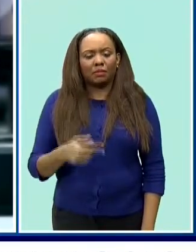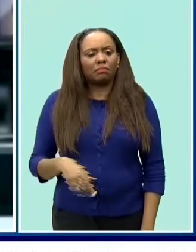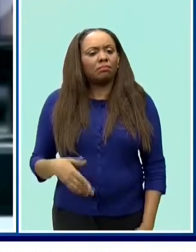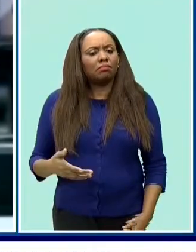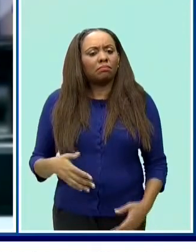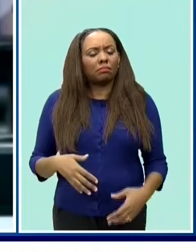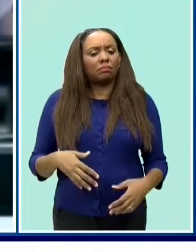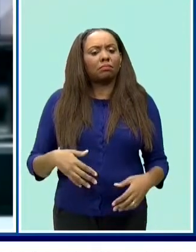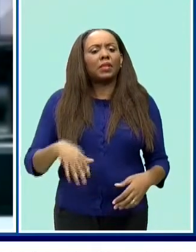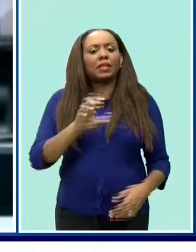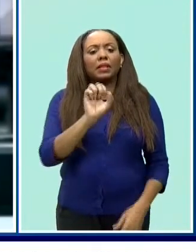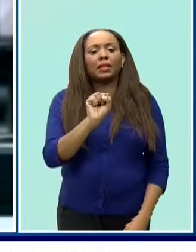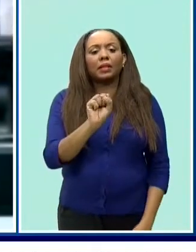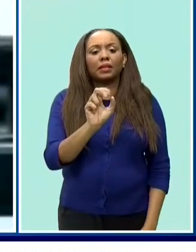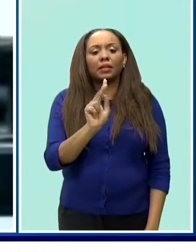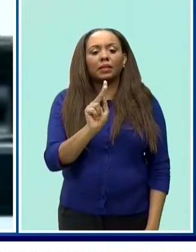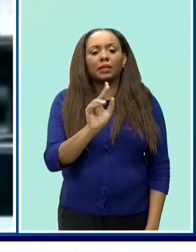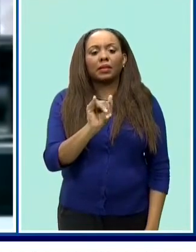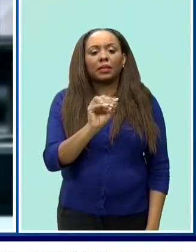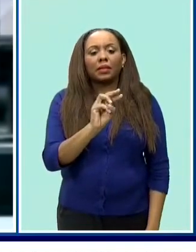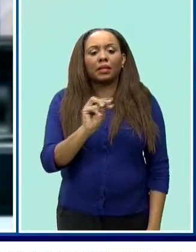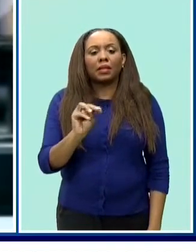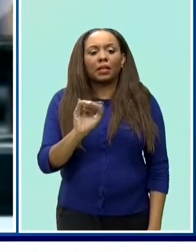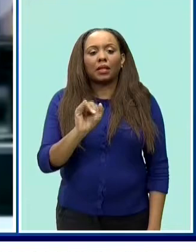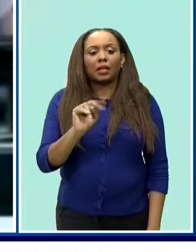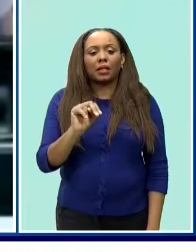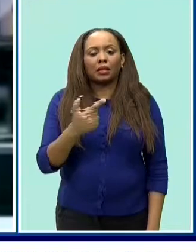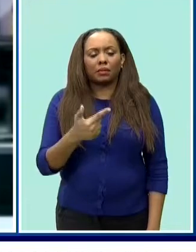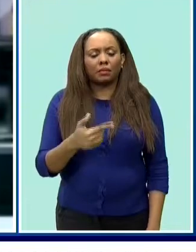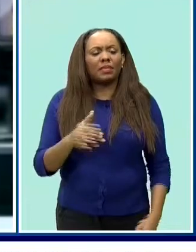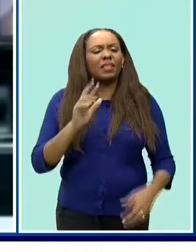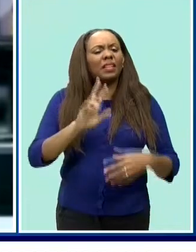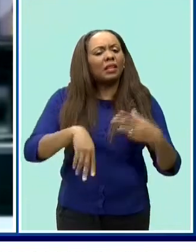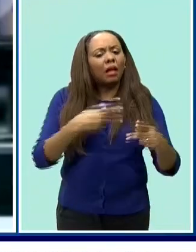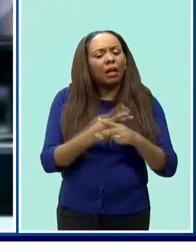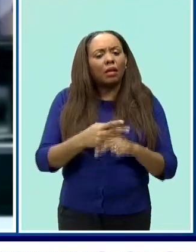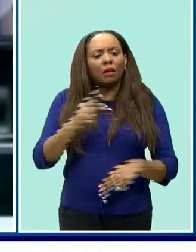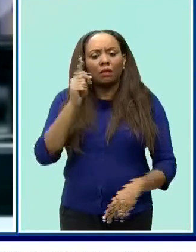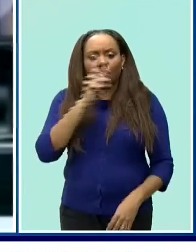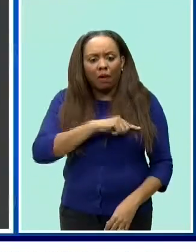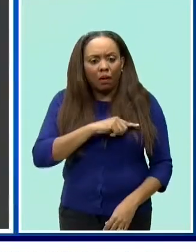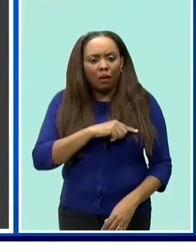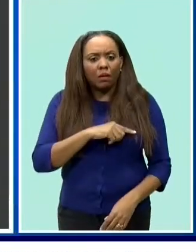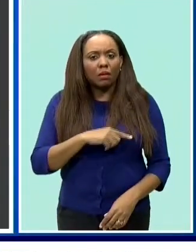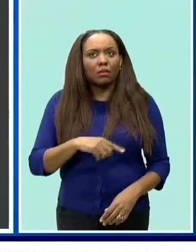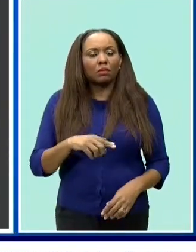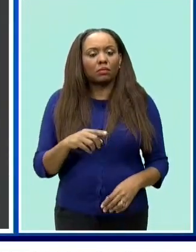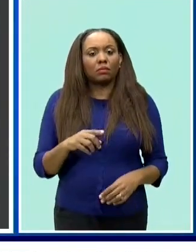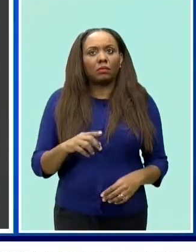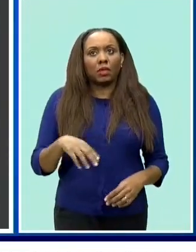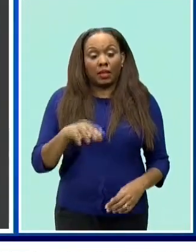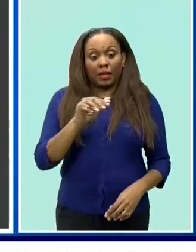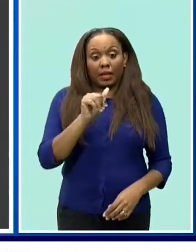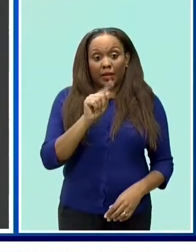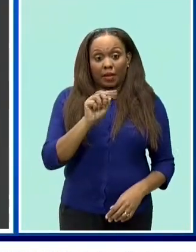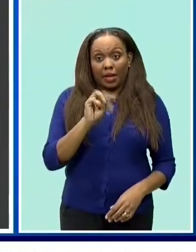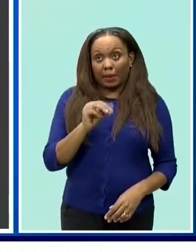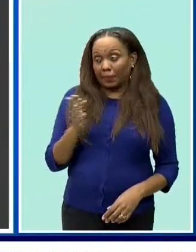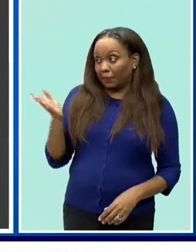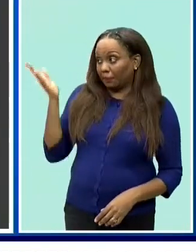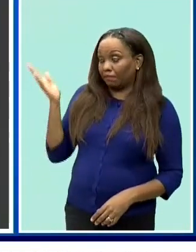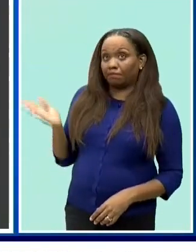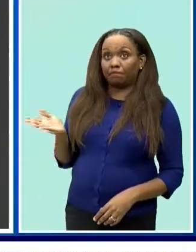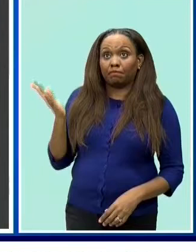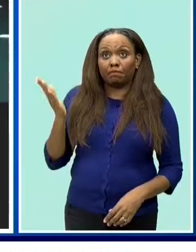so when we talk about skimming, Shane, we're simply referring to a type of fraud. It occurs when an ATM is compromised by a